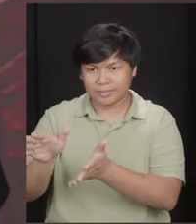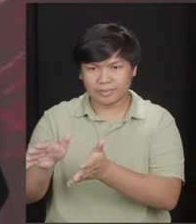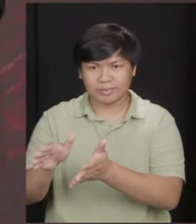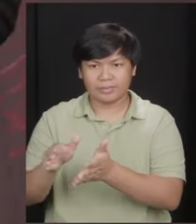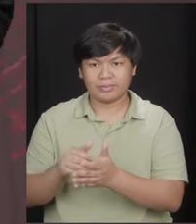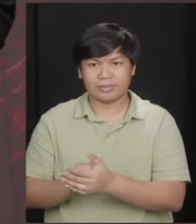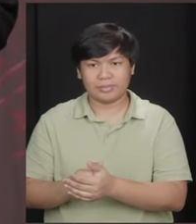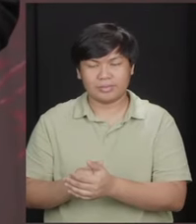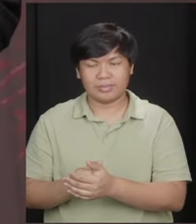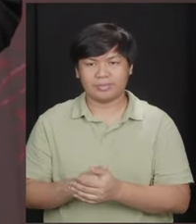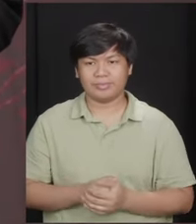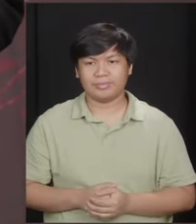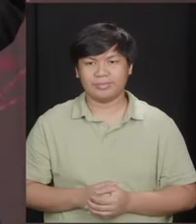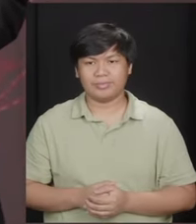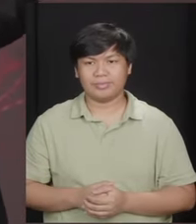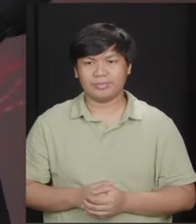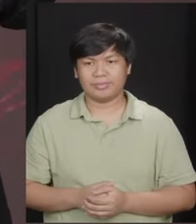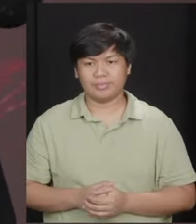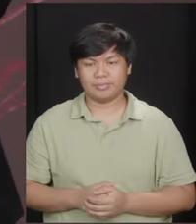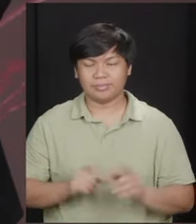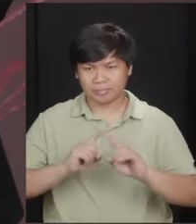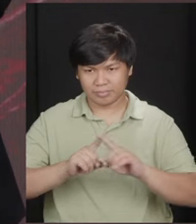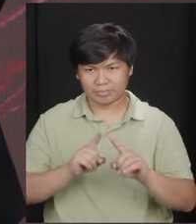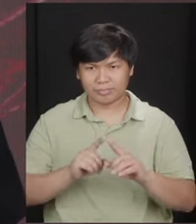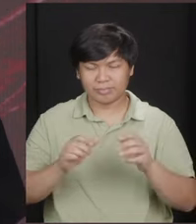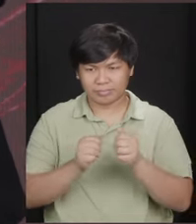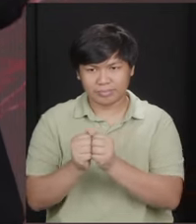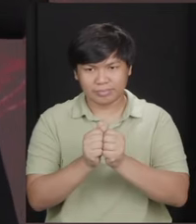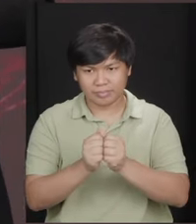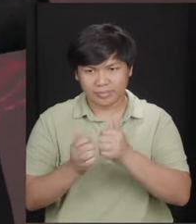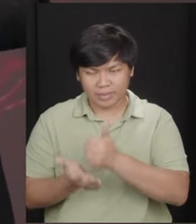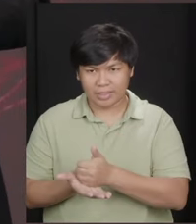wayside or thrown under the bus, but they come together